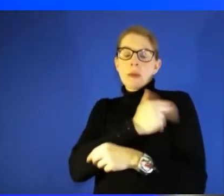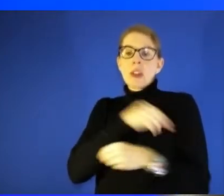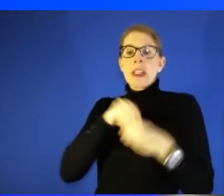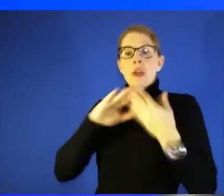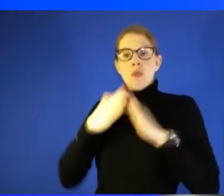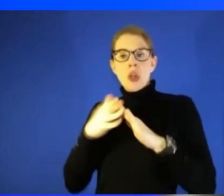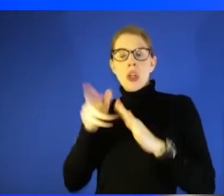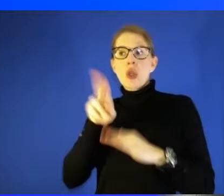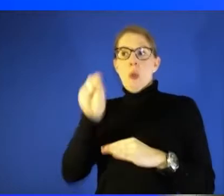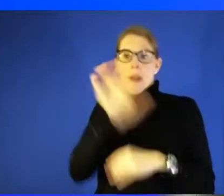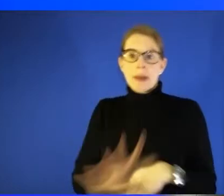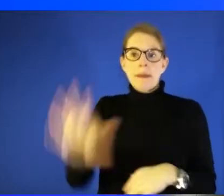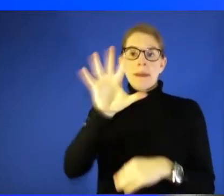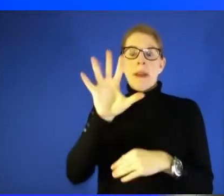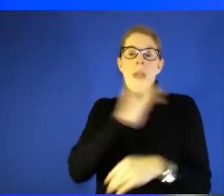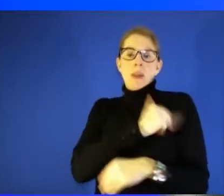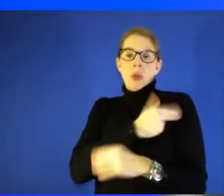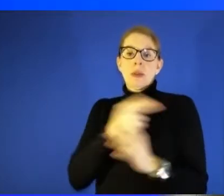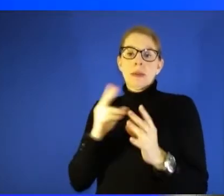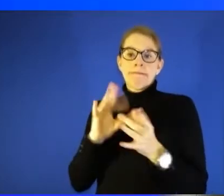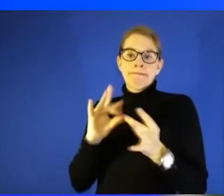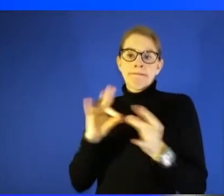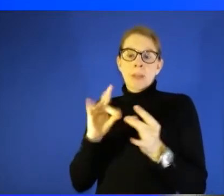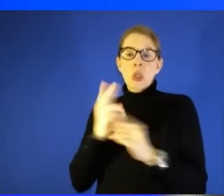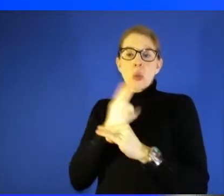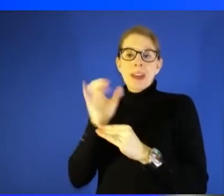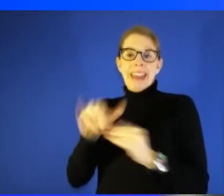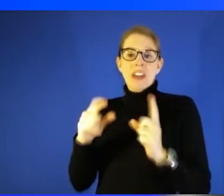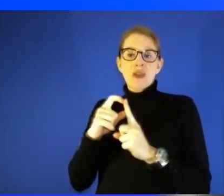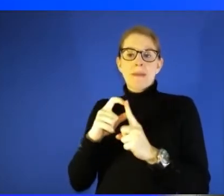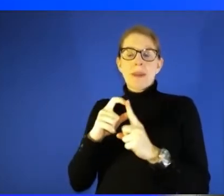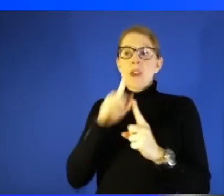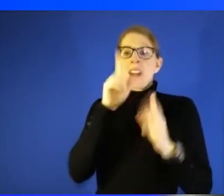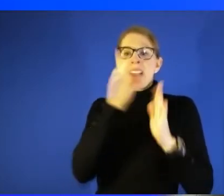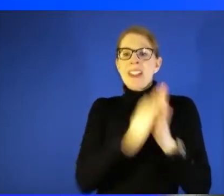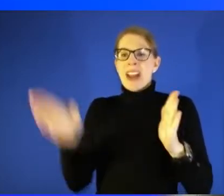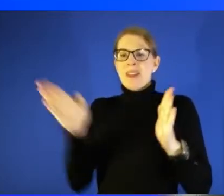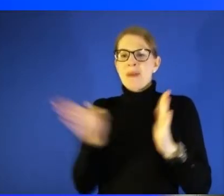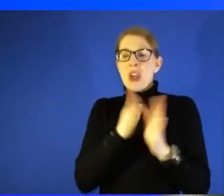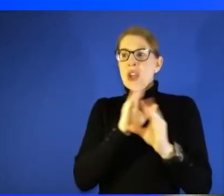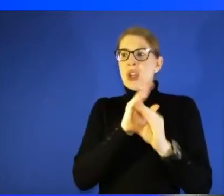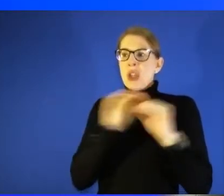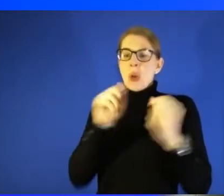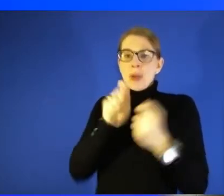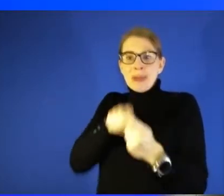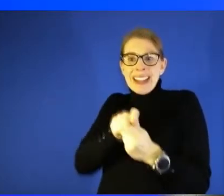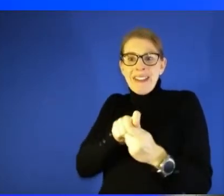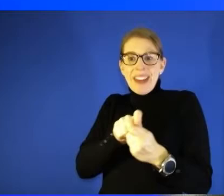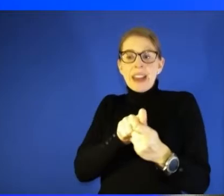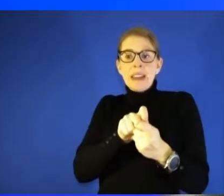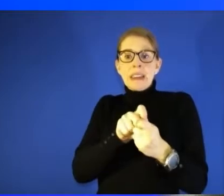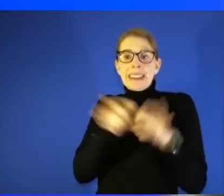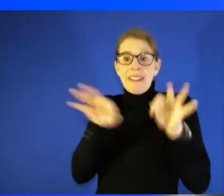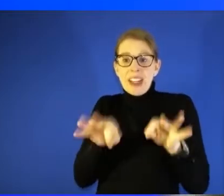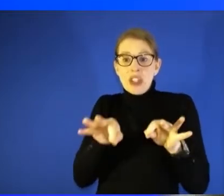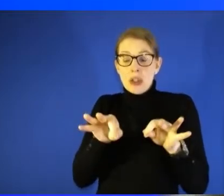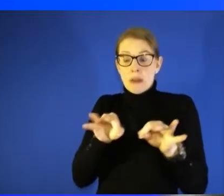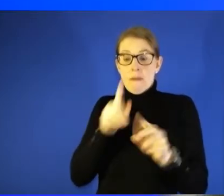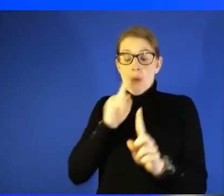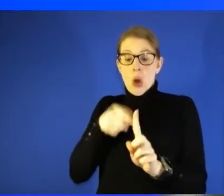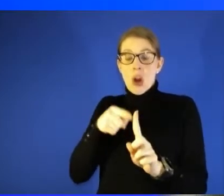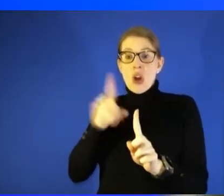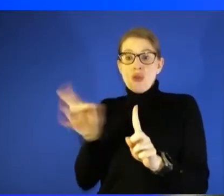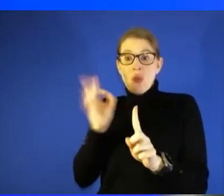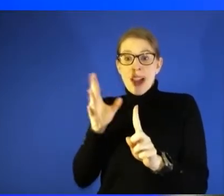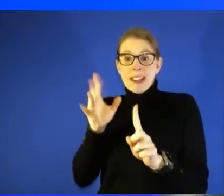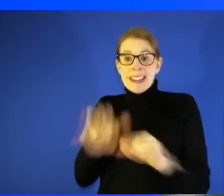talking about that. And it's really a spectrum, and there's no defined definition of what crisis standards of care means. It's really a spectrum.